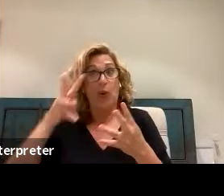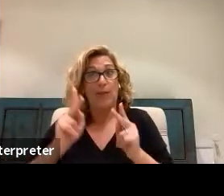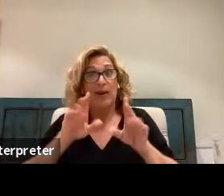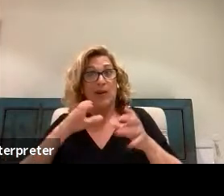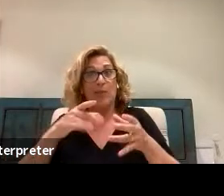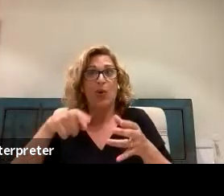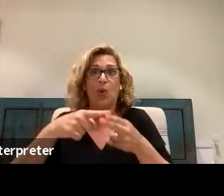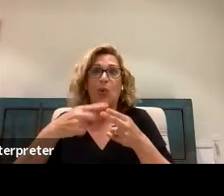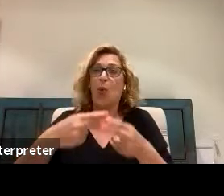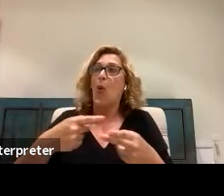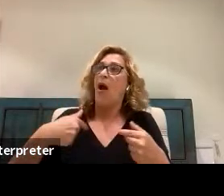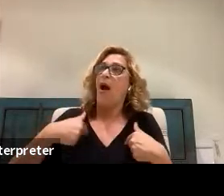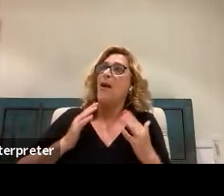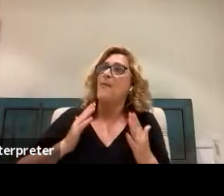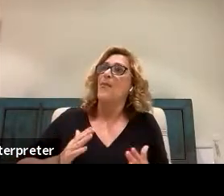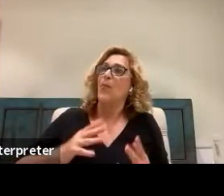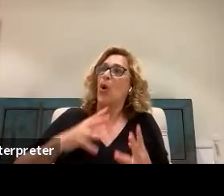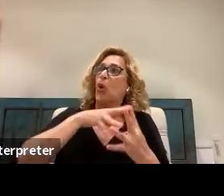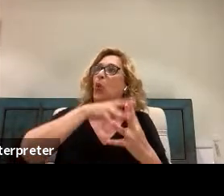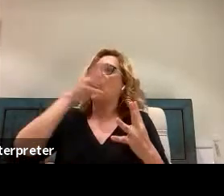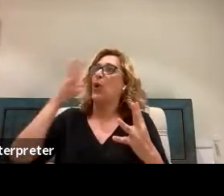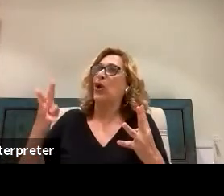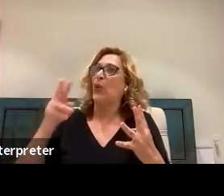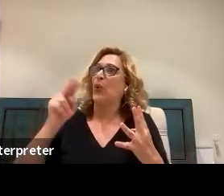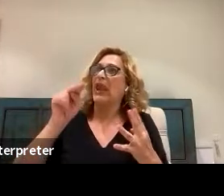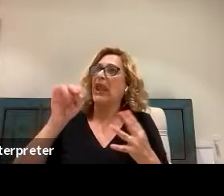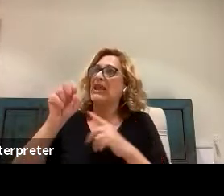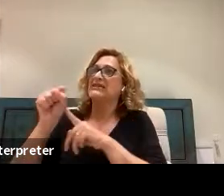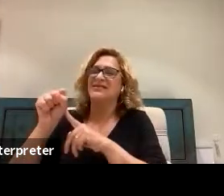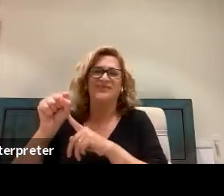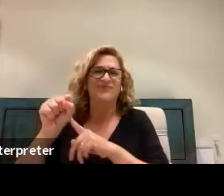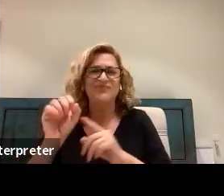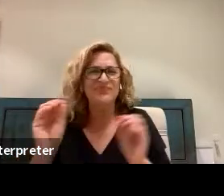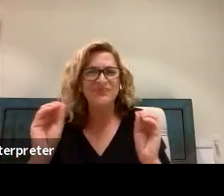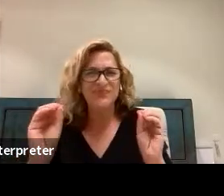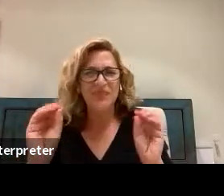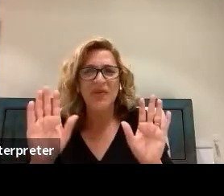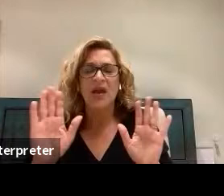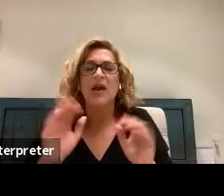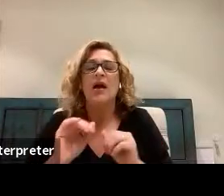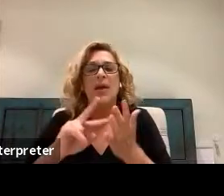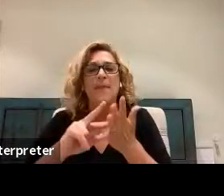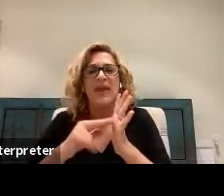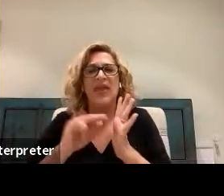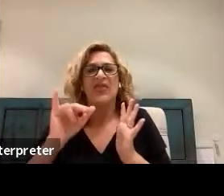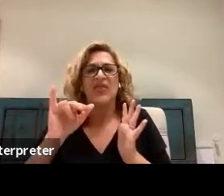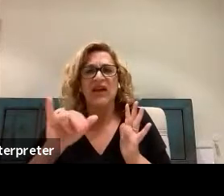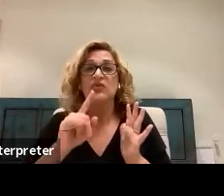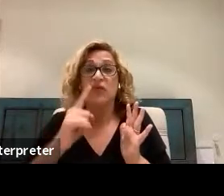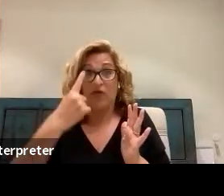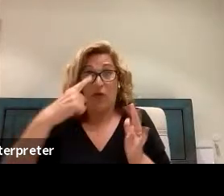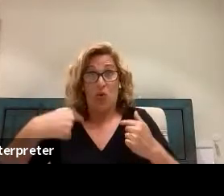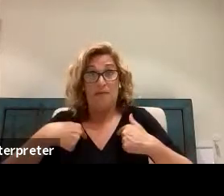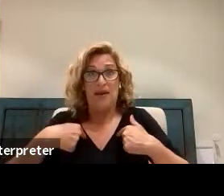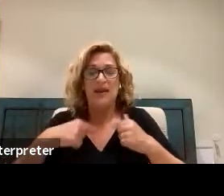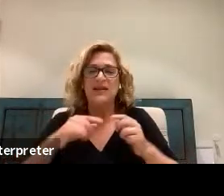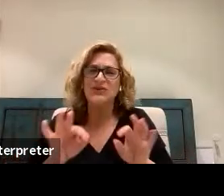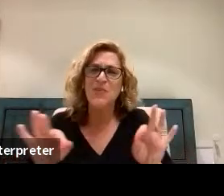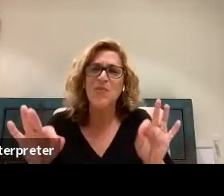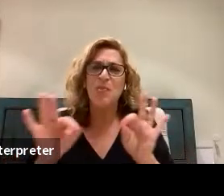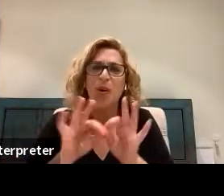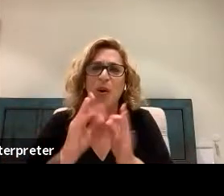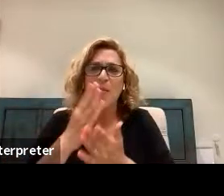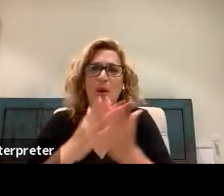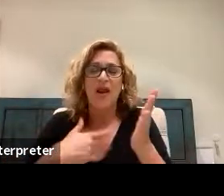with queerness, you know, right? So for me, that's a really important part of my